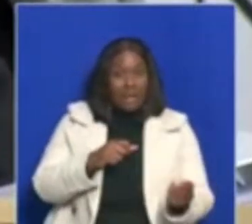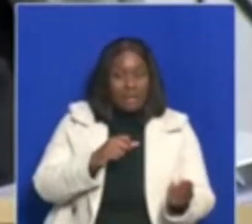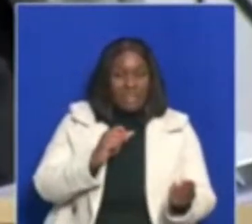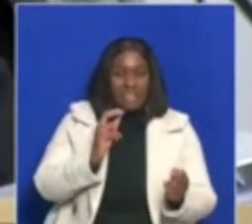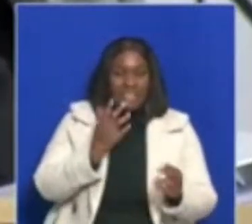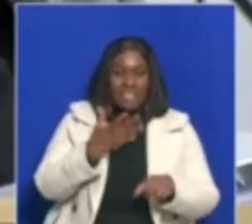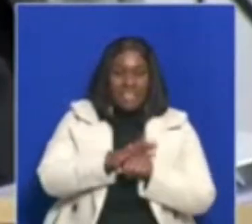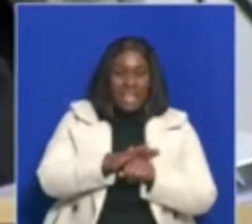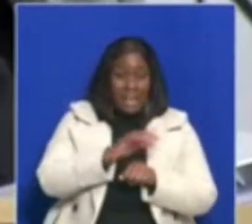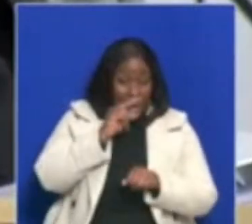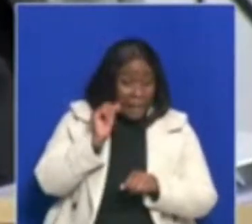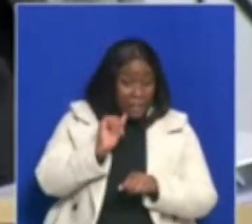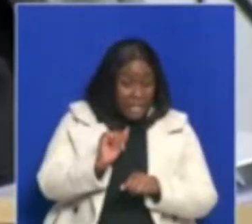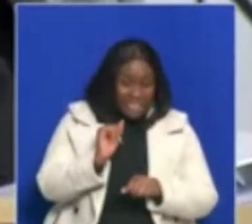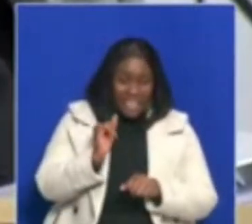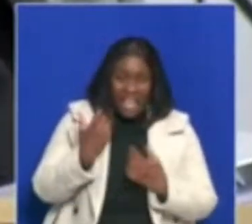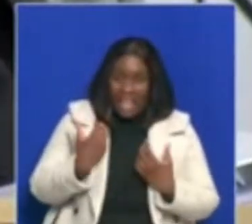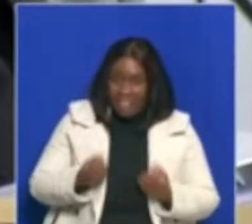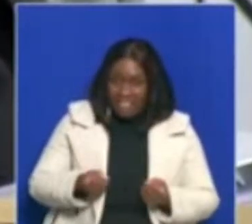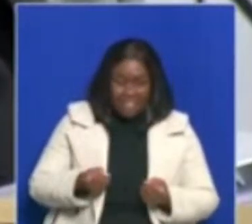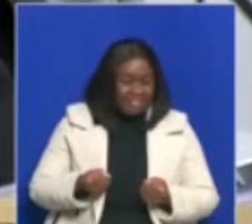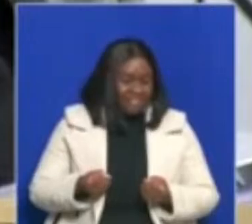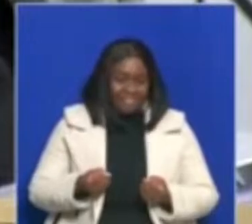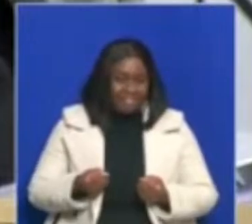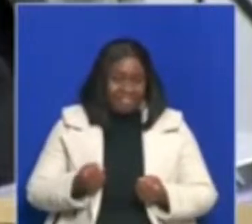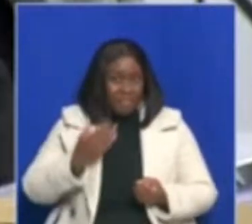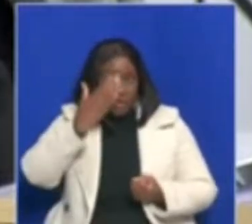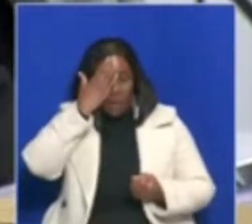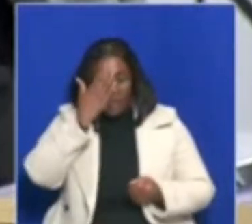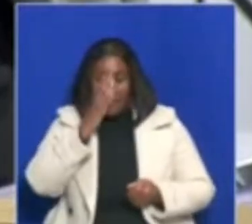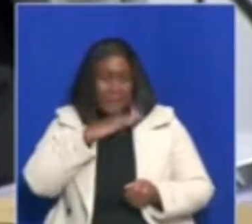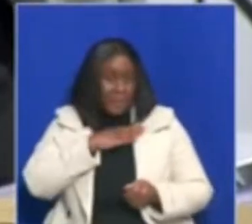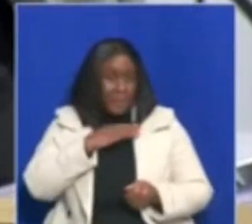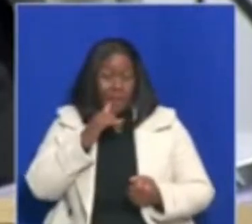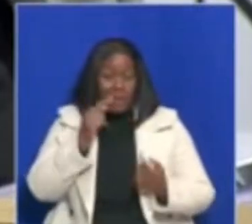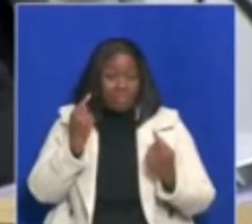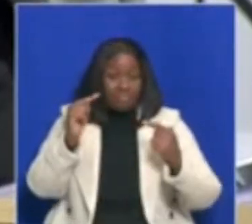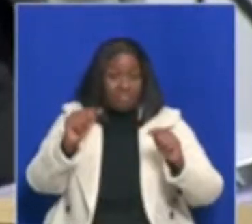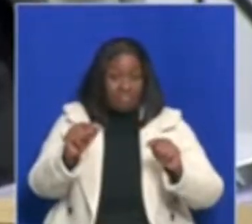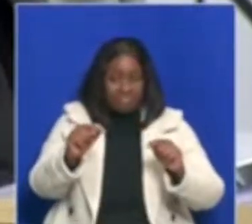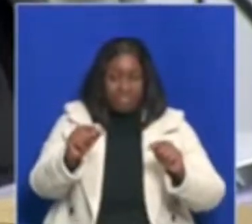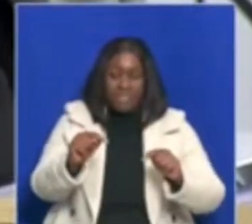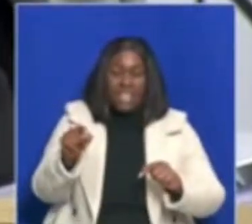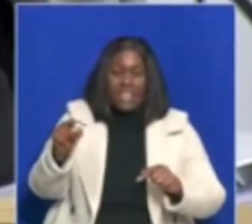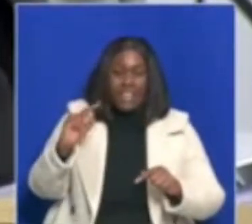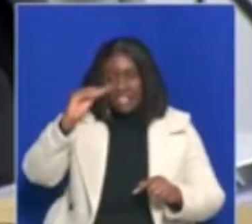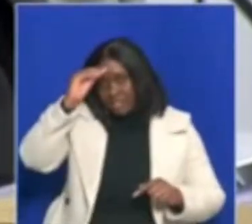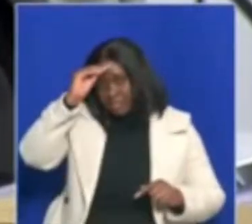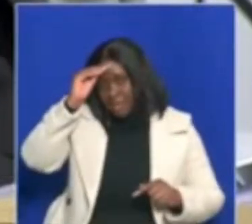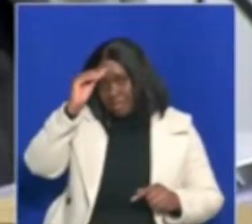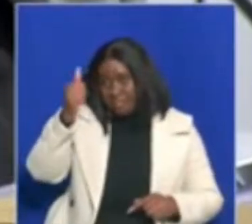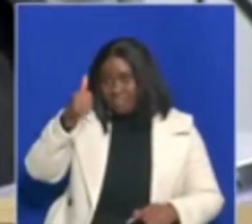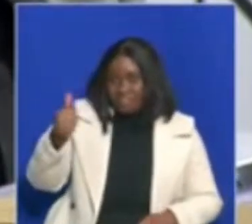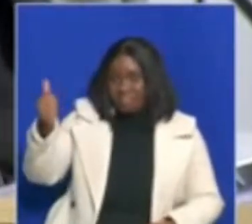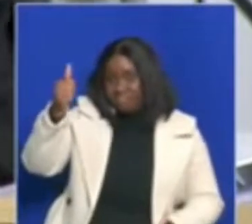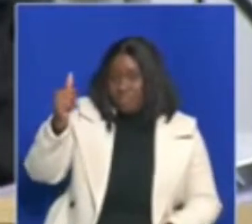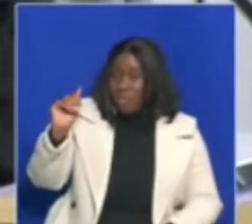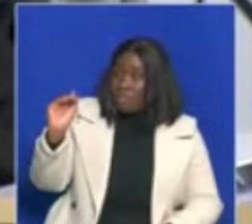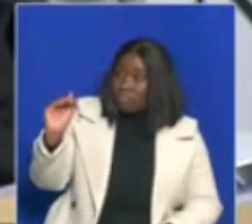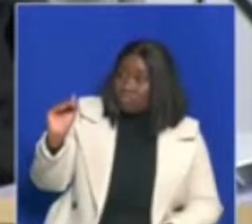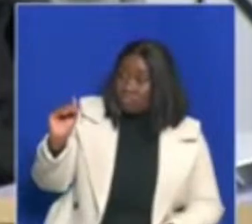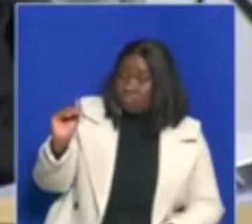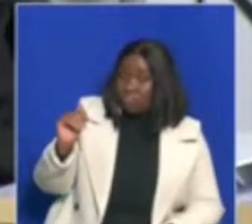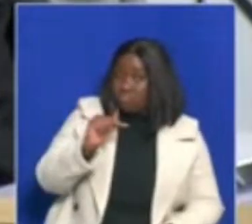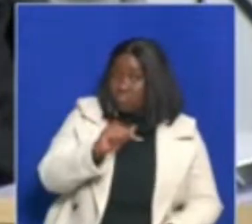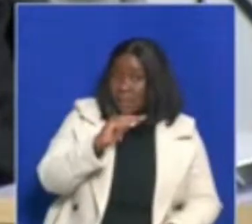scene, the commander of the task team that is present will indicate to you that the deceased are